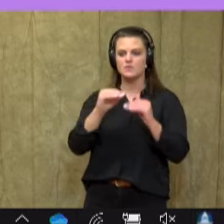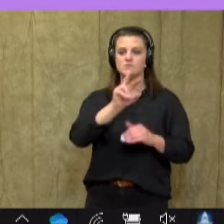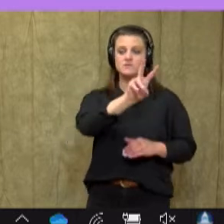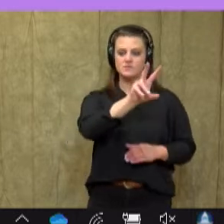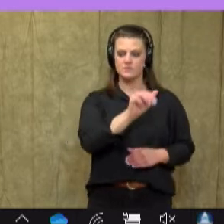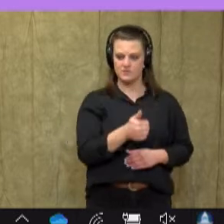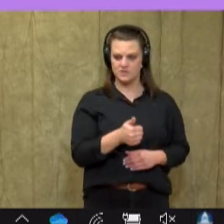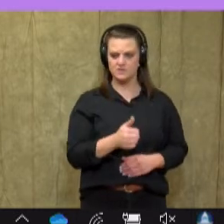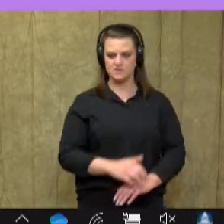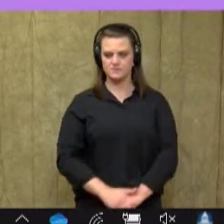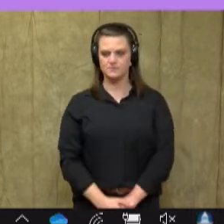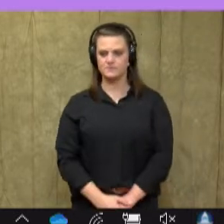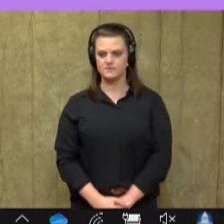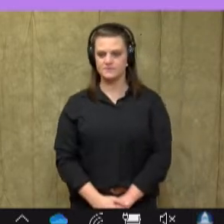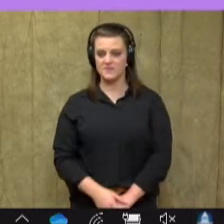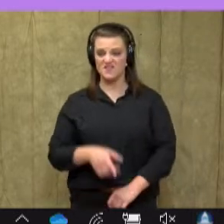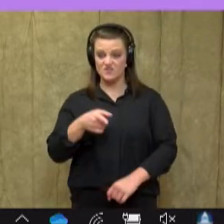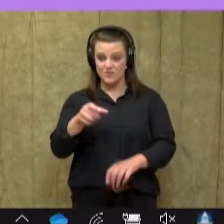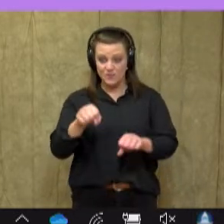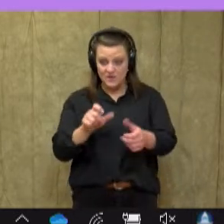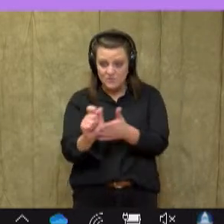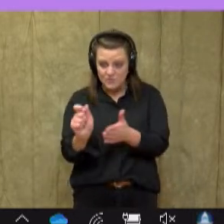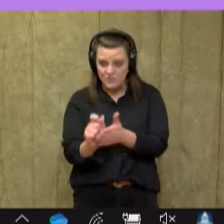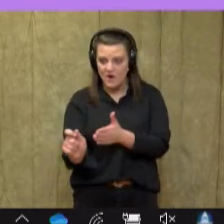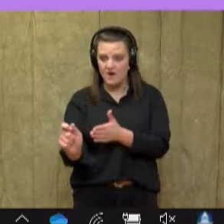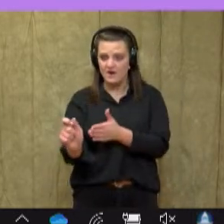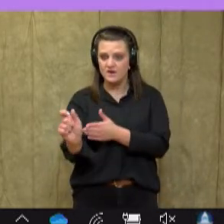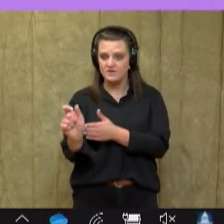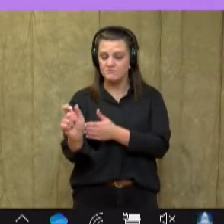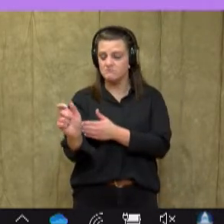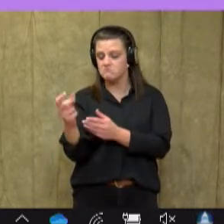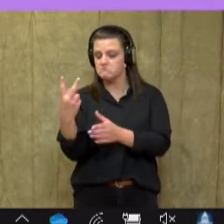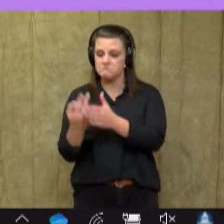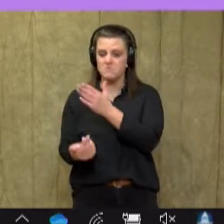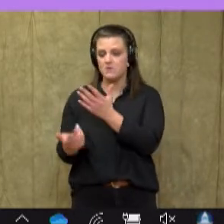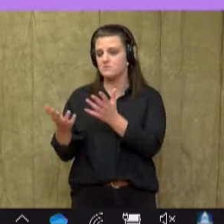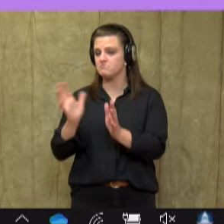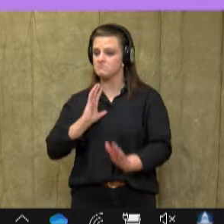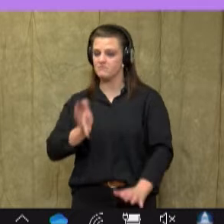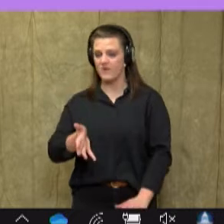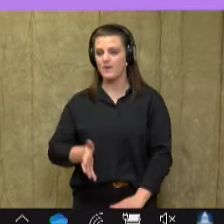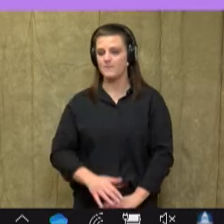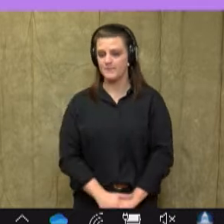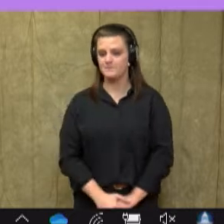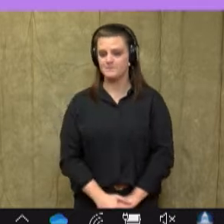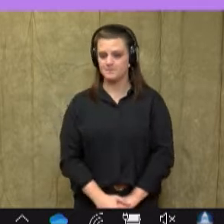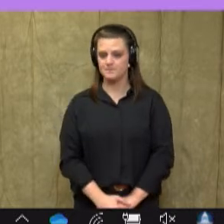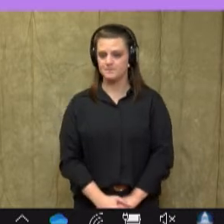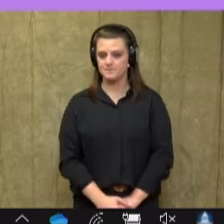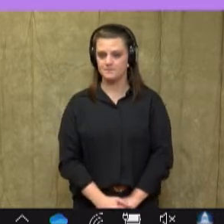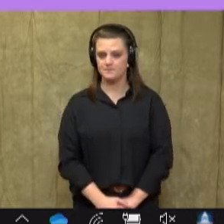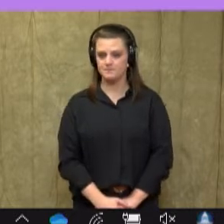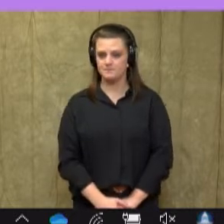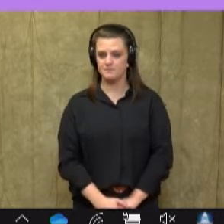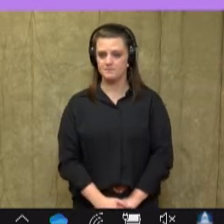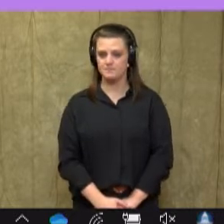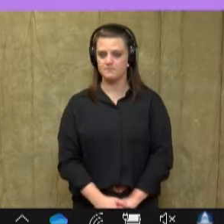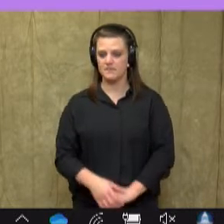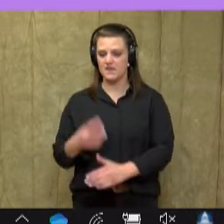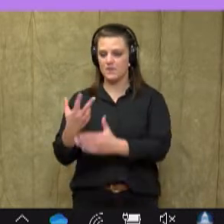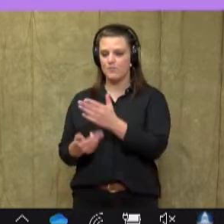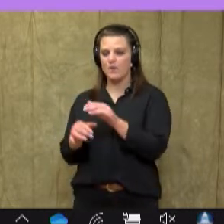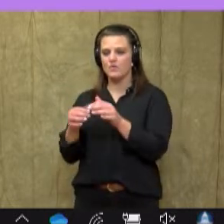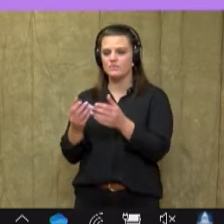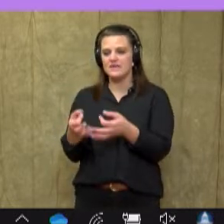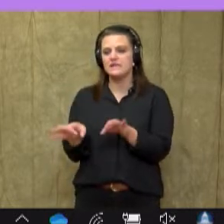2 tenths. So you could write your decimal like this or this, and it would be the same amount, because we